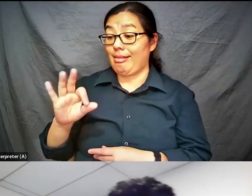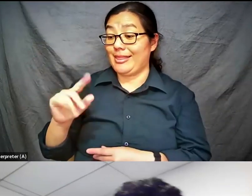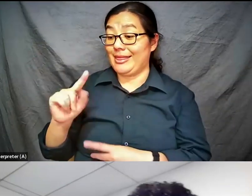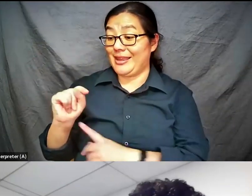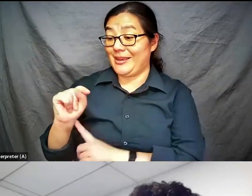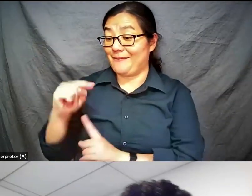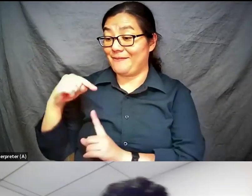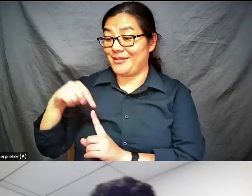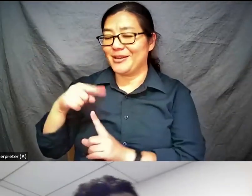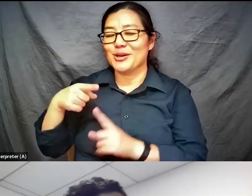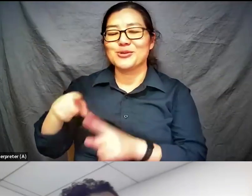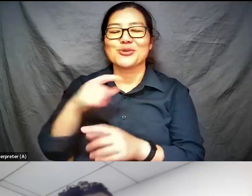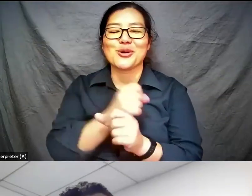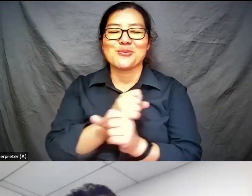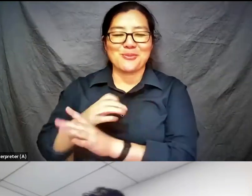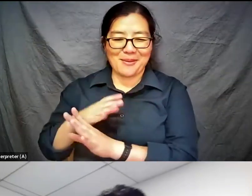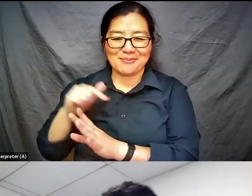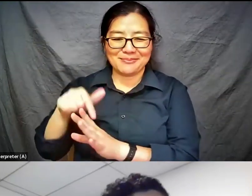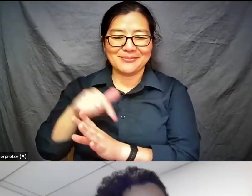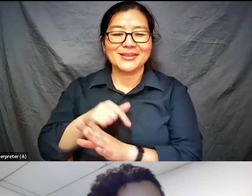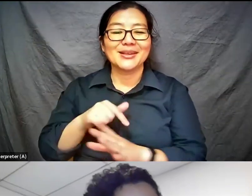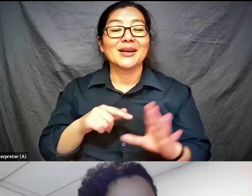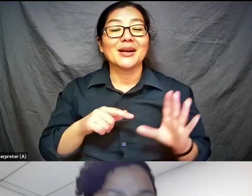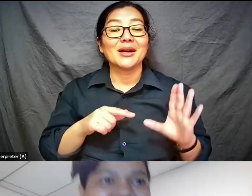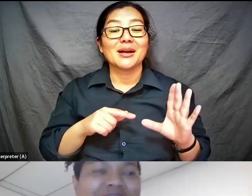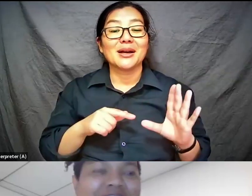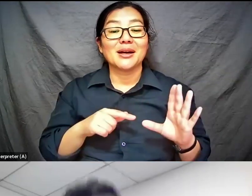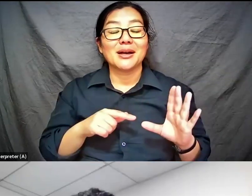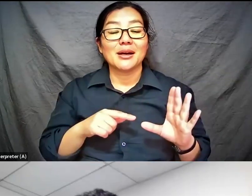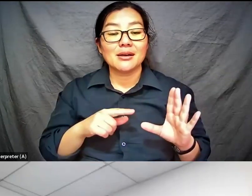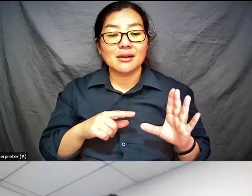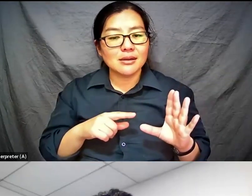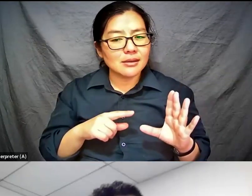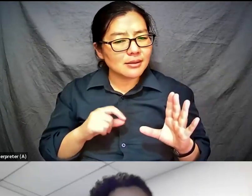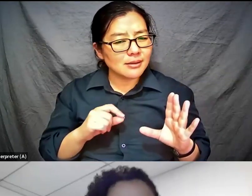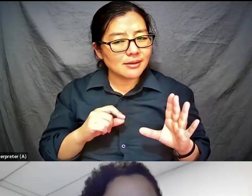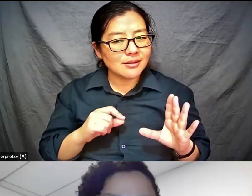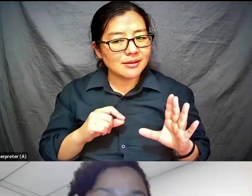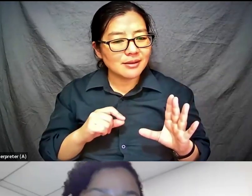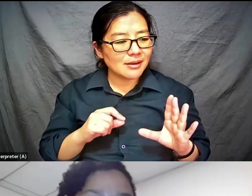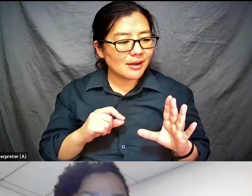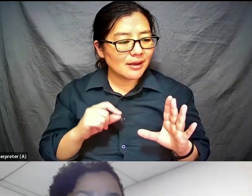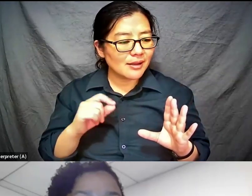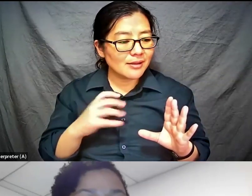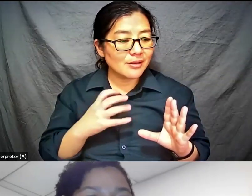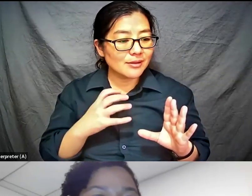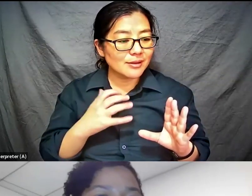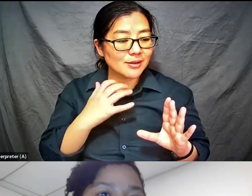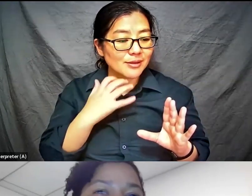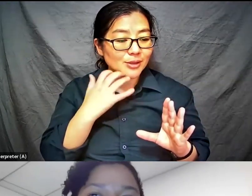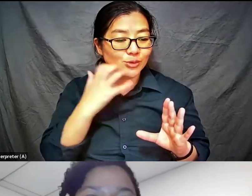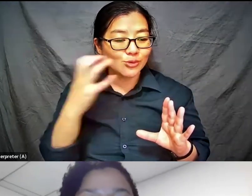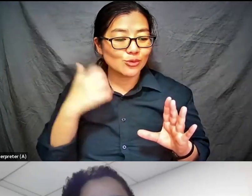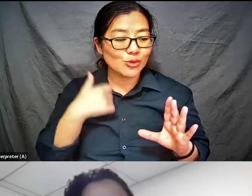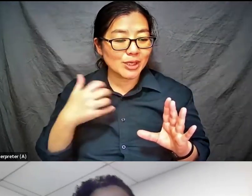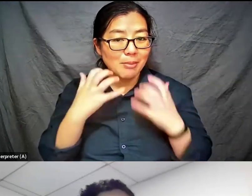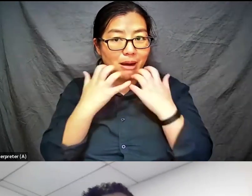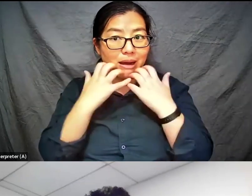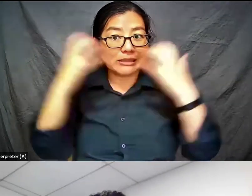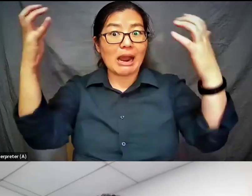I just really, you know, appreciated being able to talk with you about your project. And like, I'm hoping that it's the